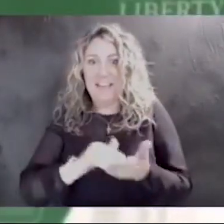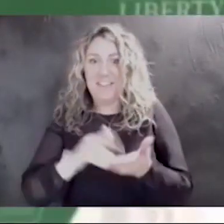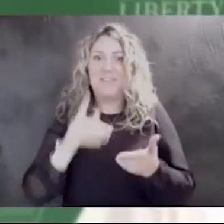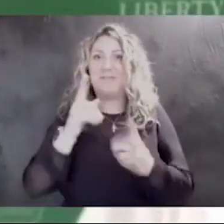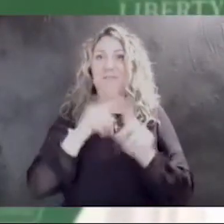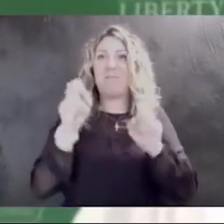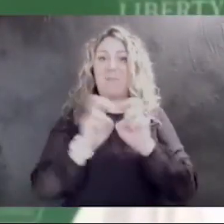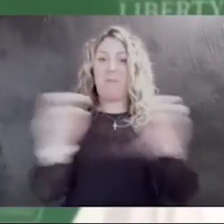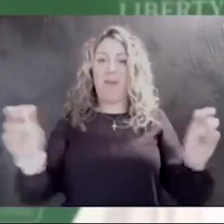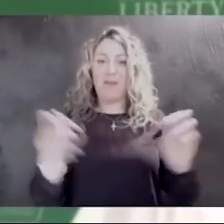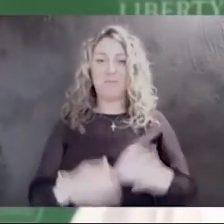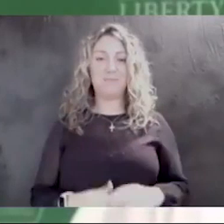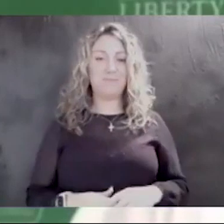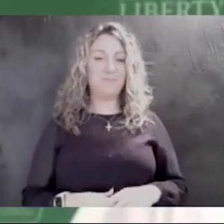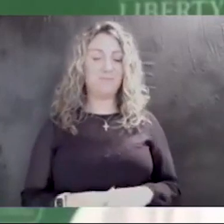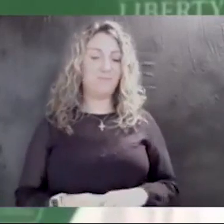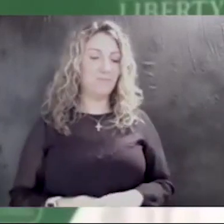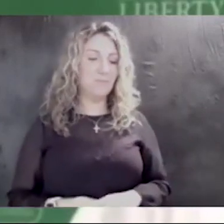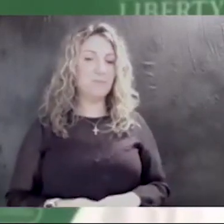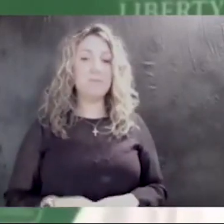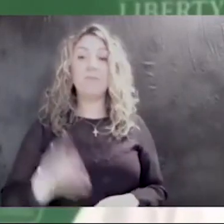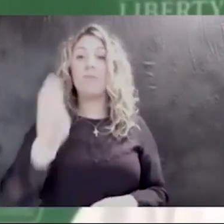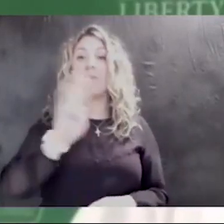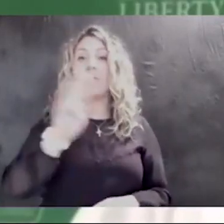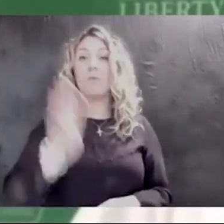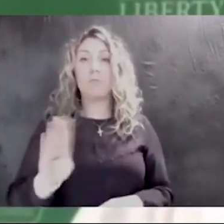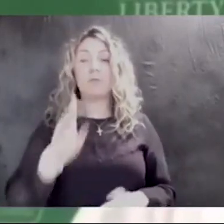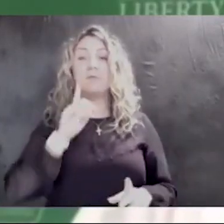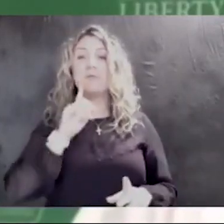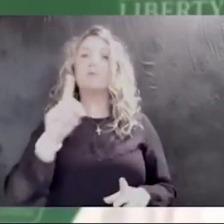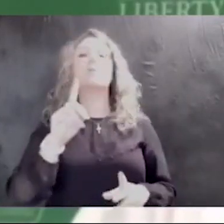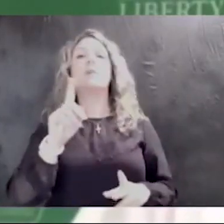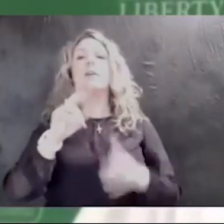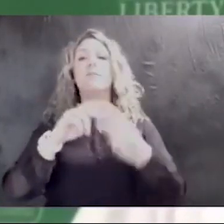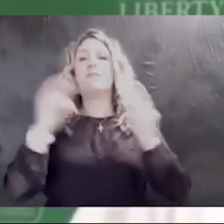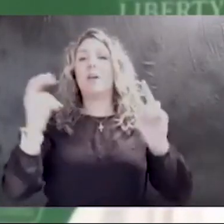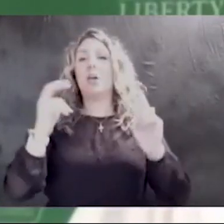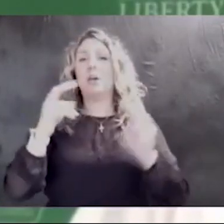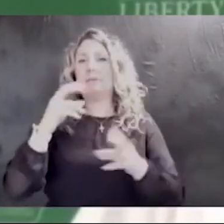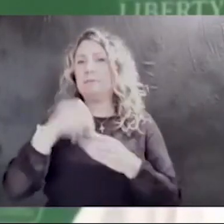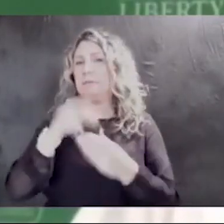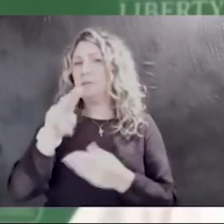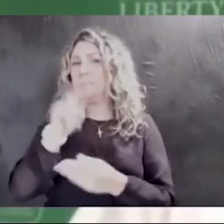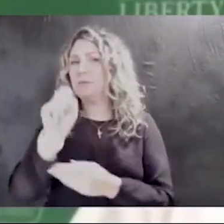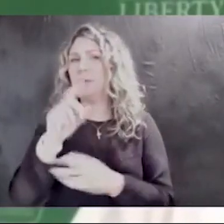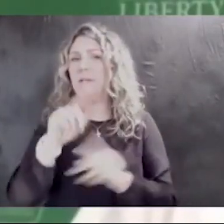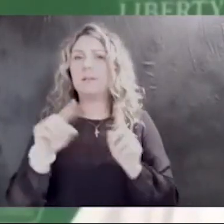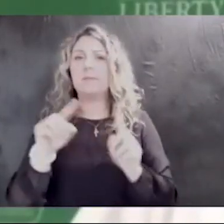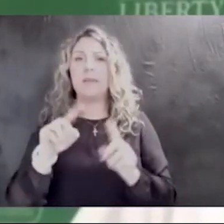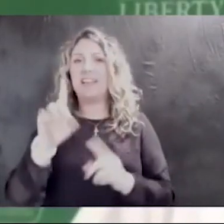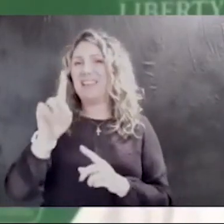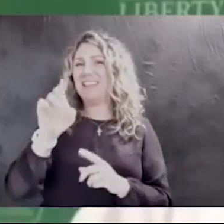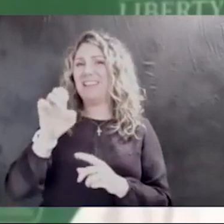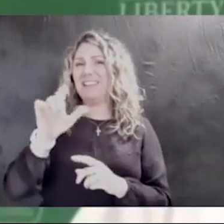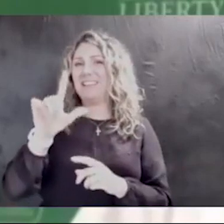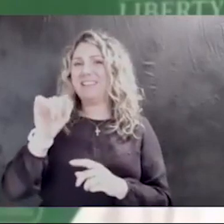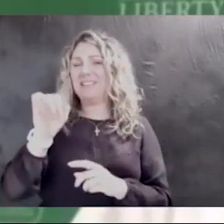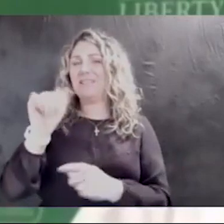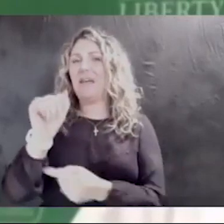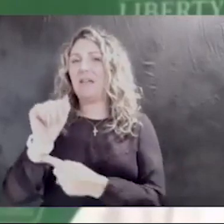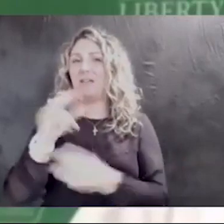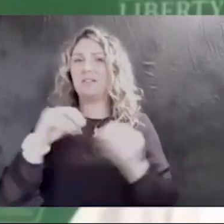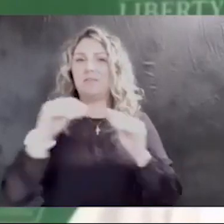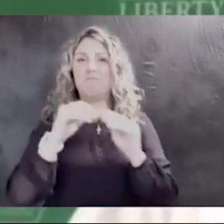Yeah. Well, the Brazilian variant is in U.S., but for some reason, Delta seems to be a lot more infectious and spreading